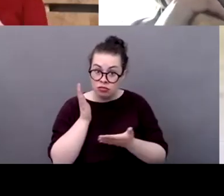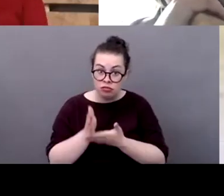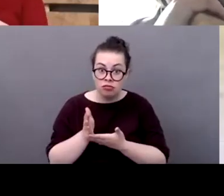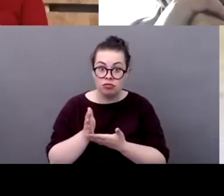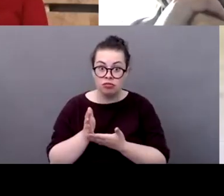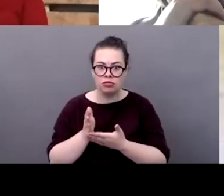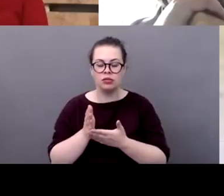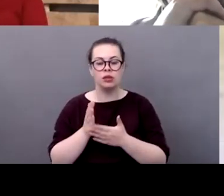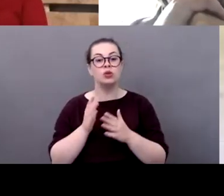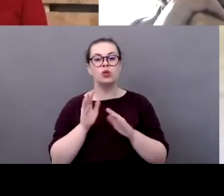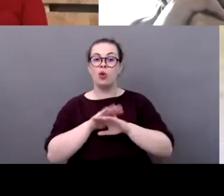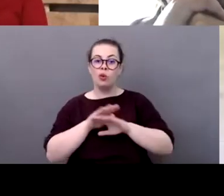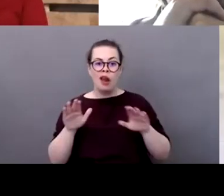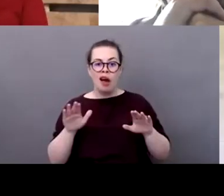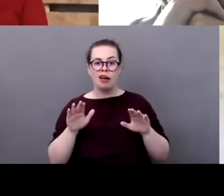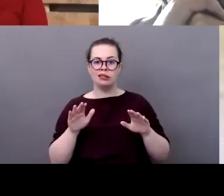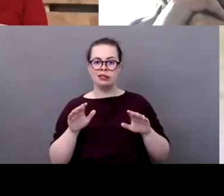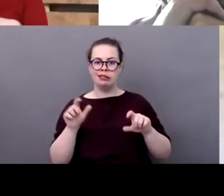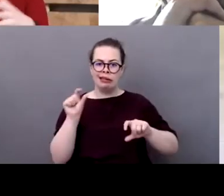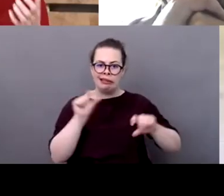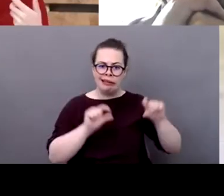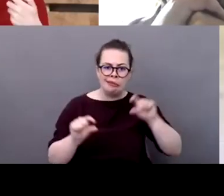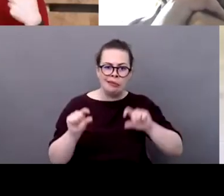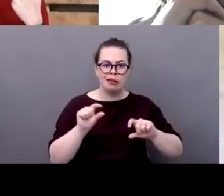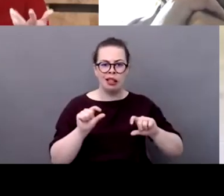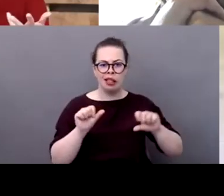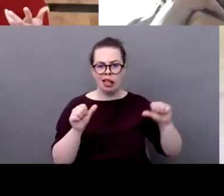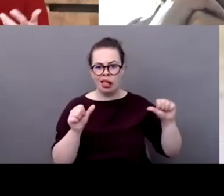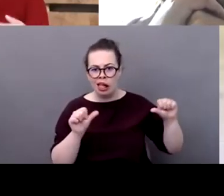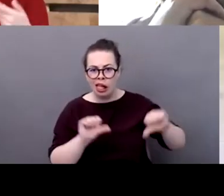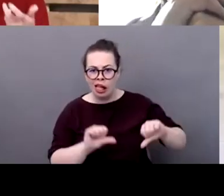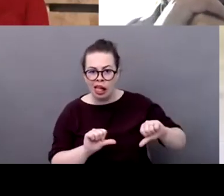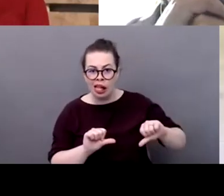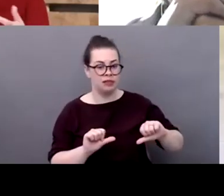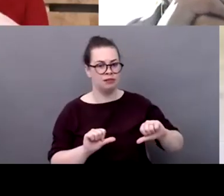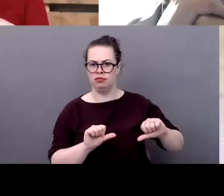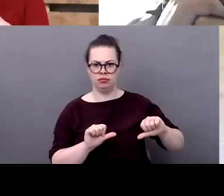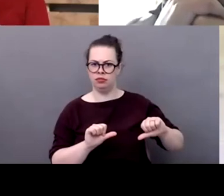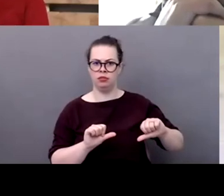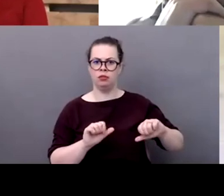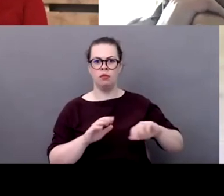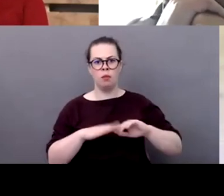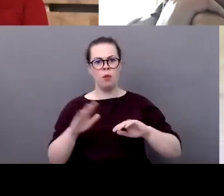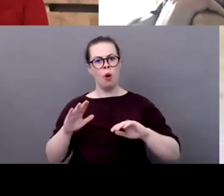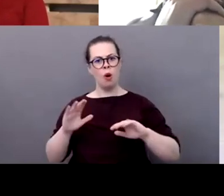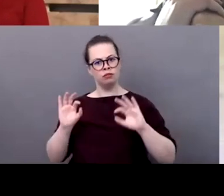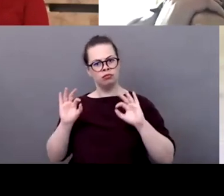to use reused materials or something like this. And maybe the athletes should ask them.